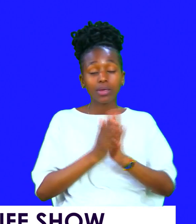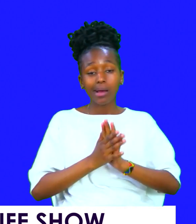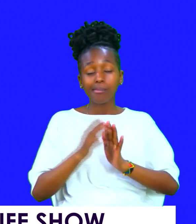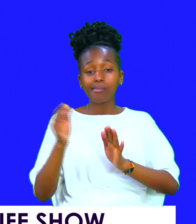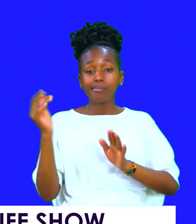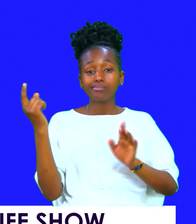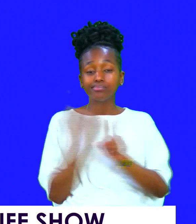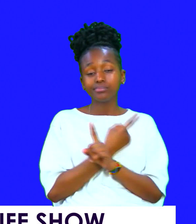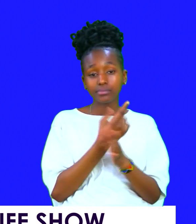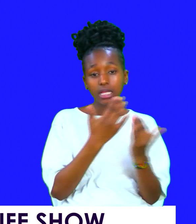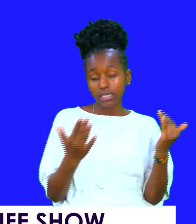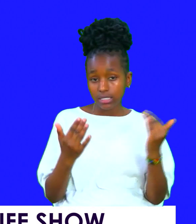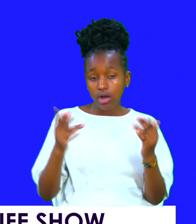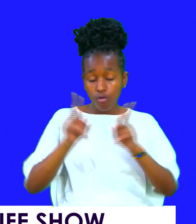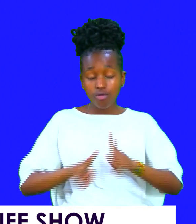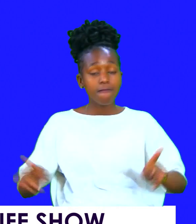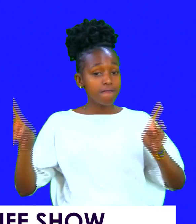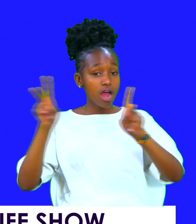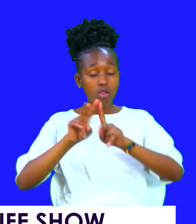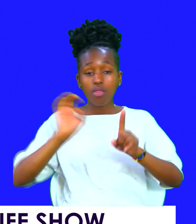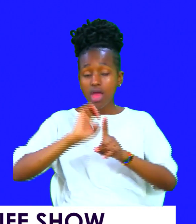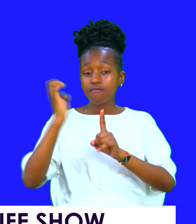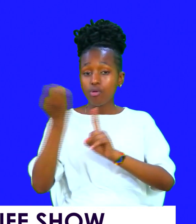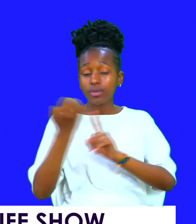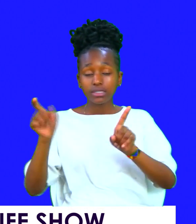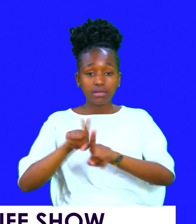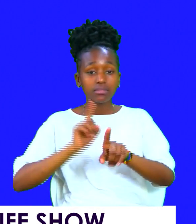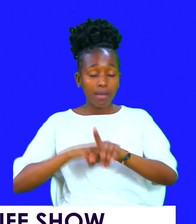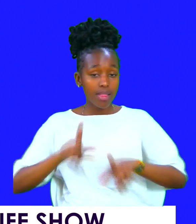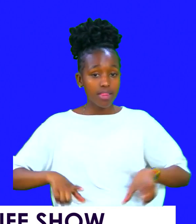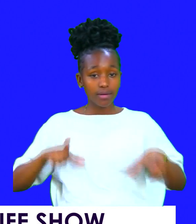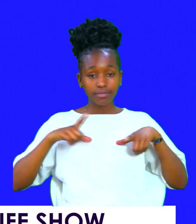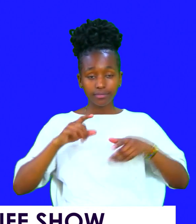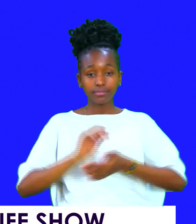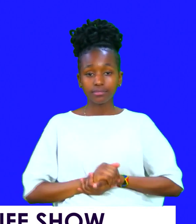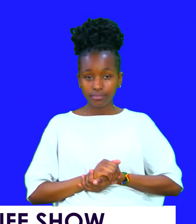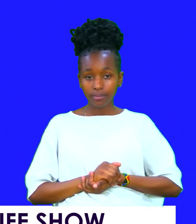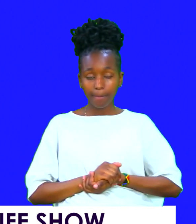towards valuing the environment and valuing life.